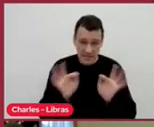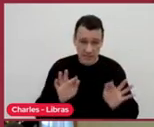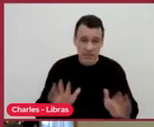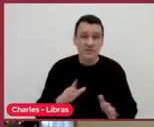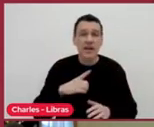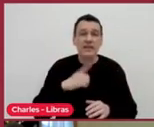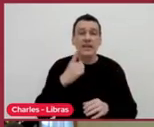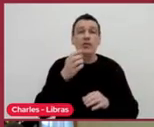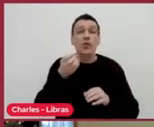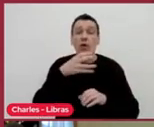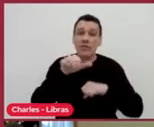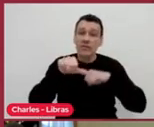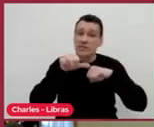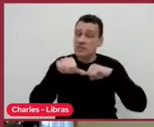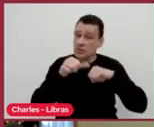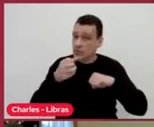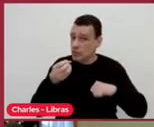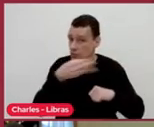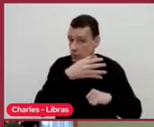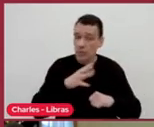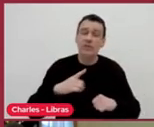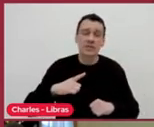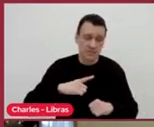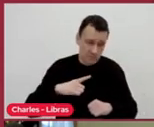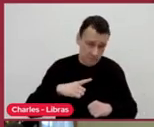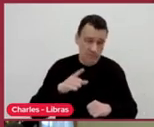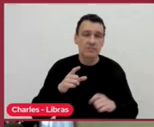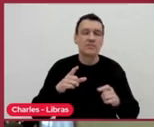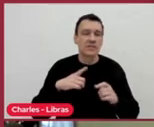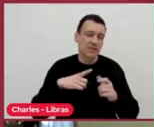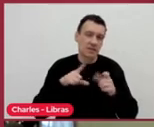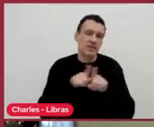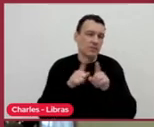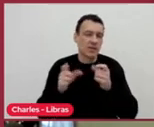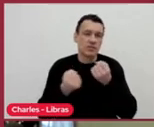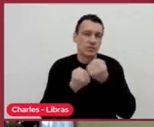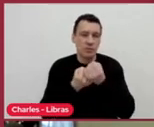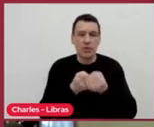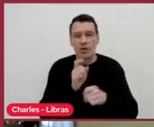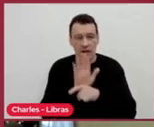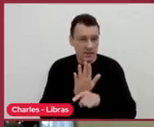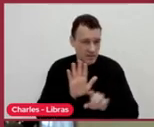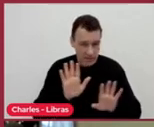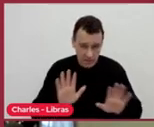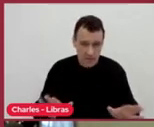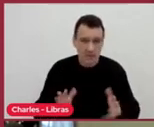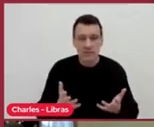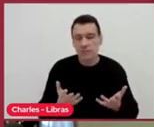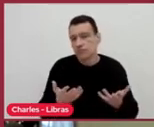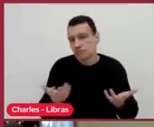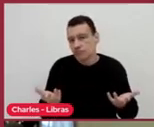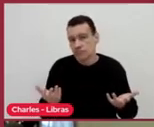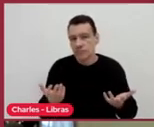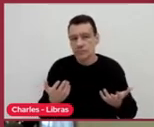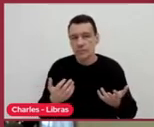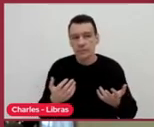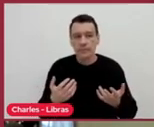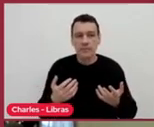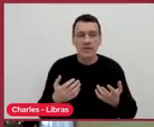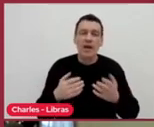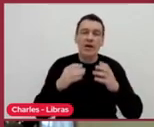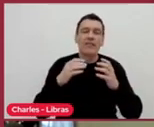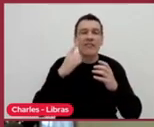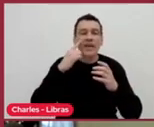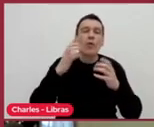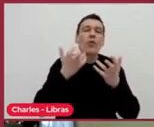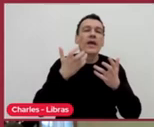Python 3, also contains the support for, let's say, prioritization.